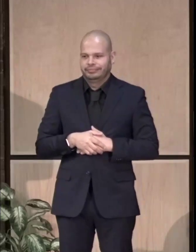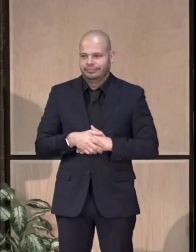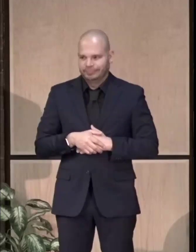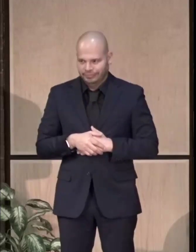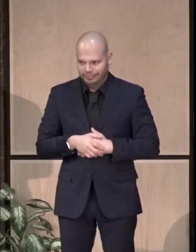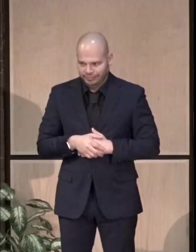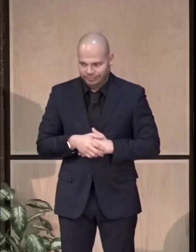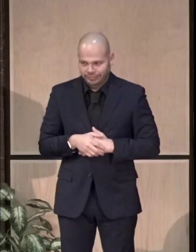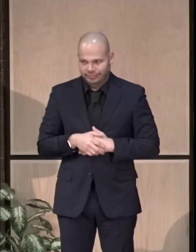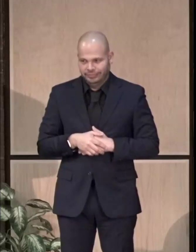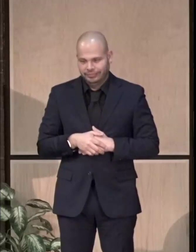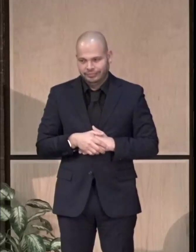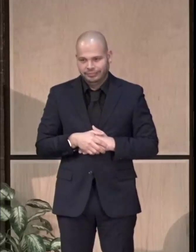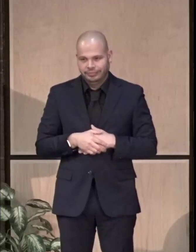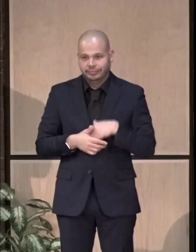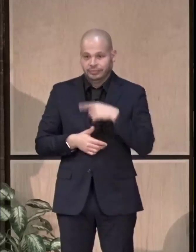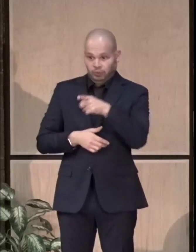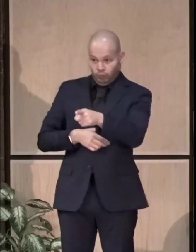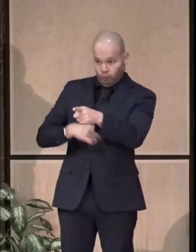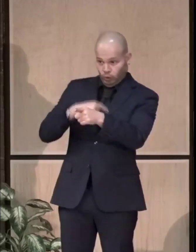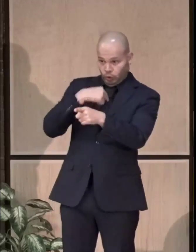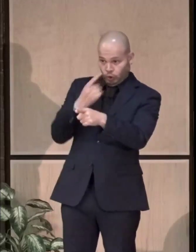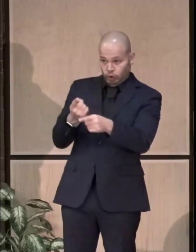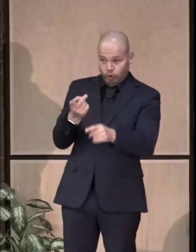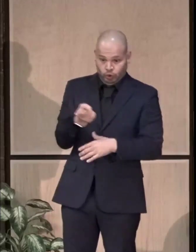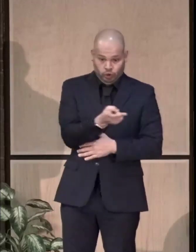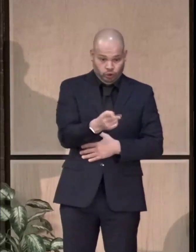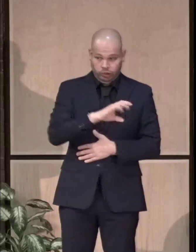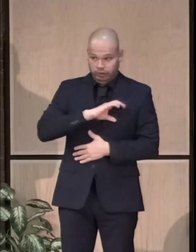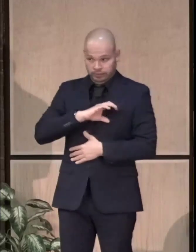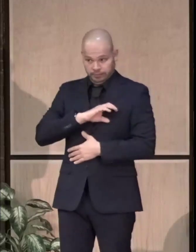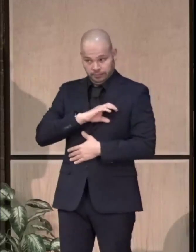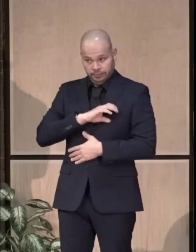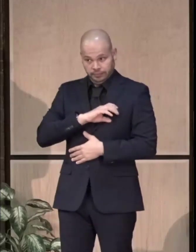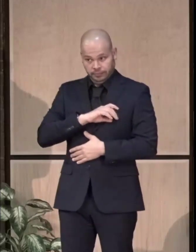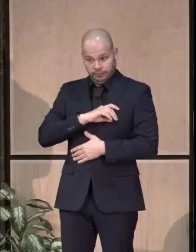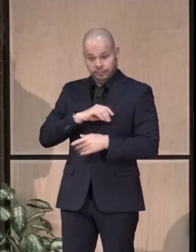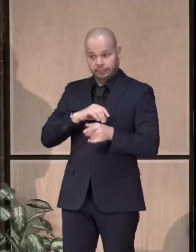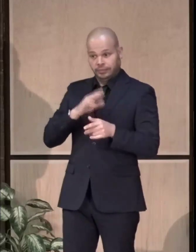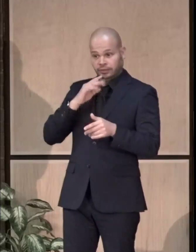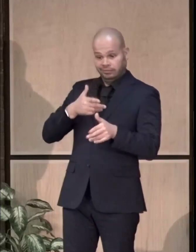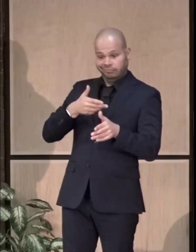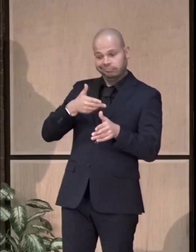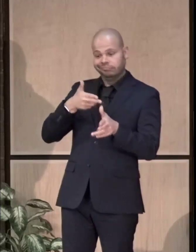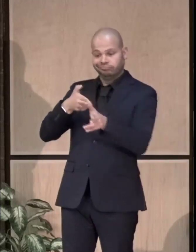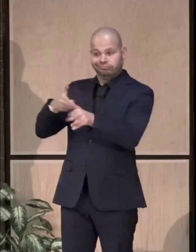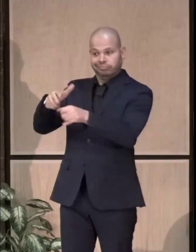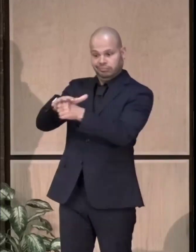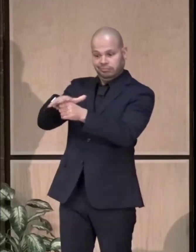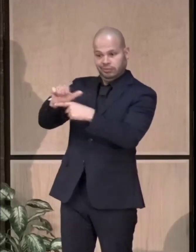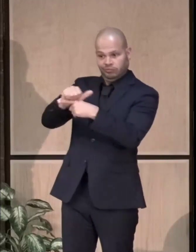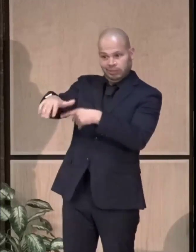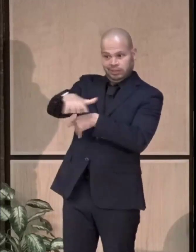you would shoot places, but never specifically mentioned here being Saco, right? Are you referring back to the transcript?